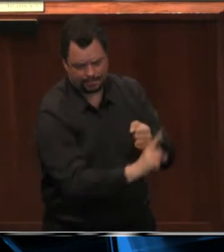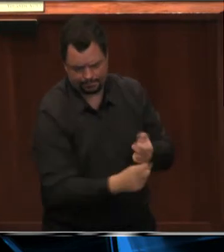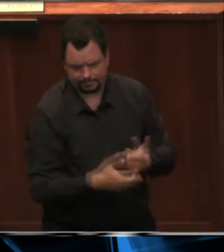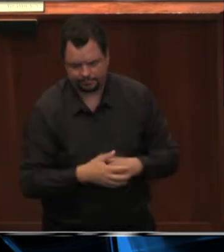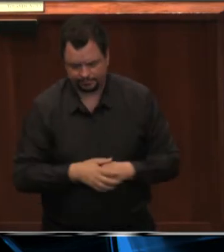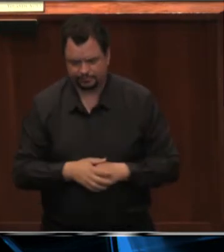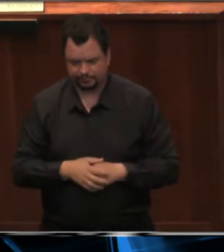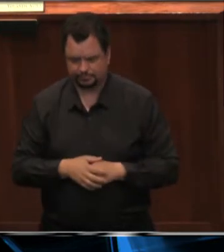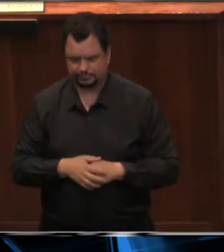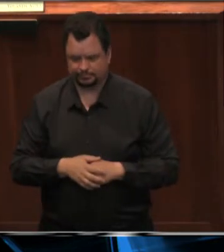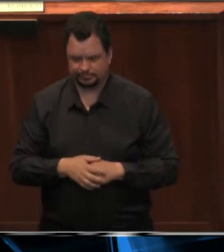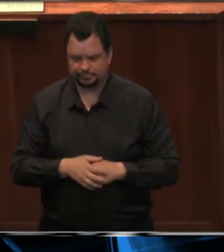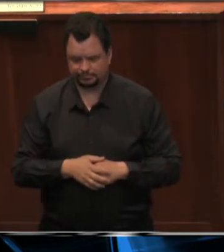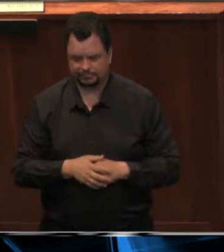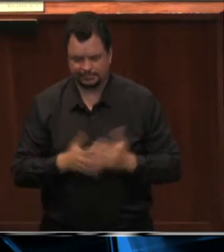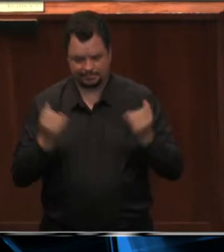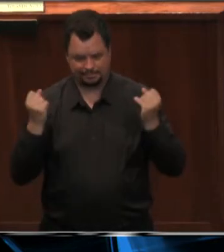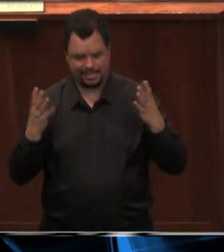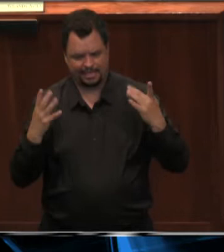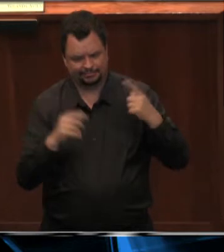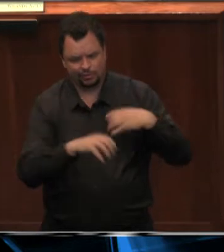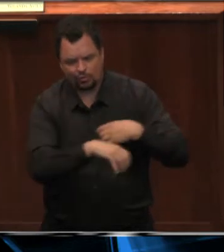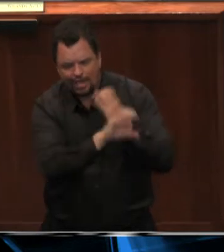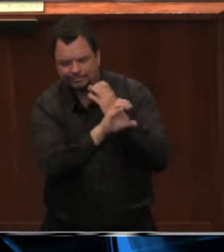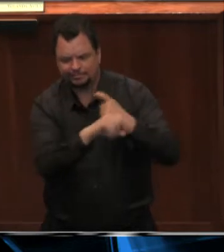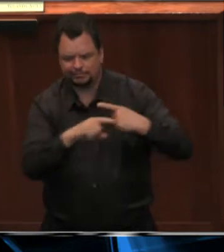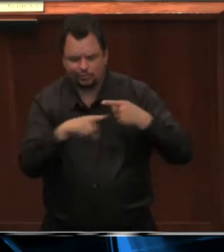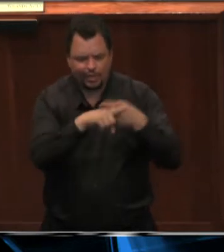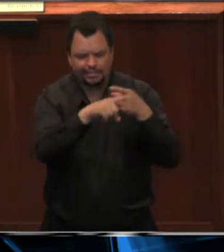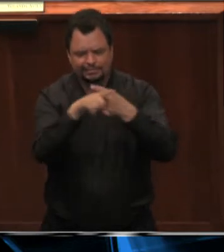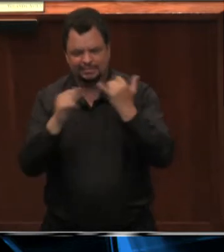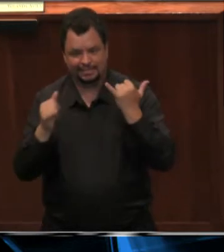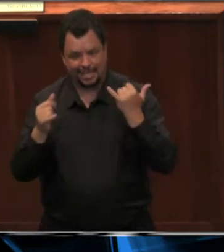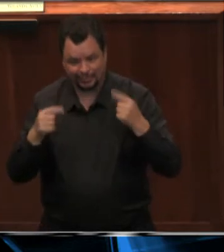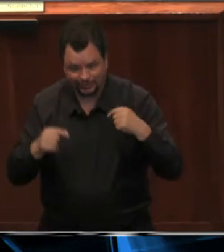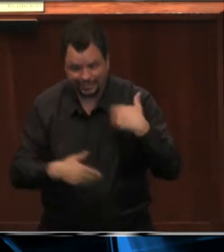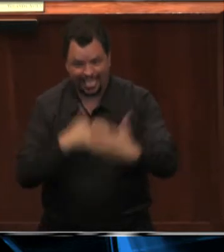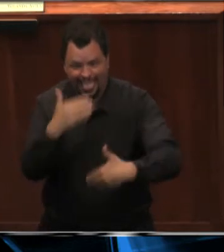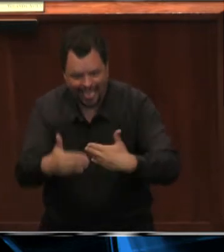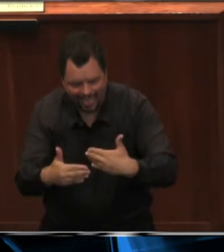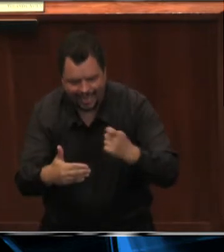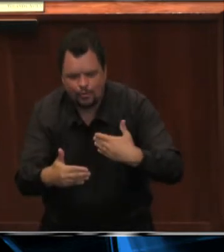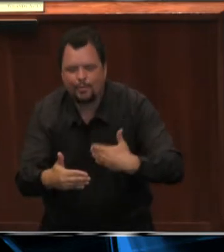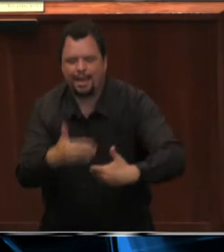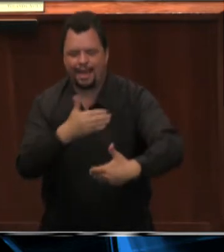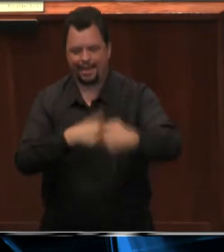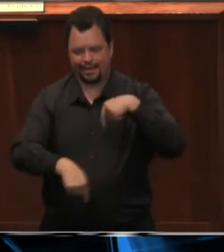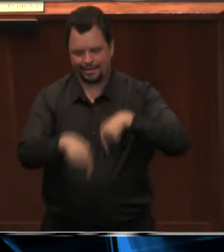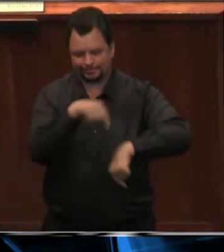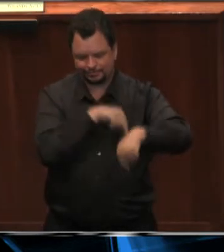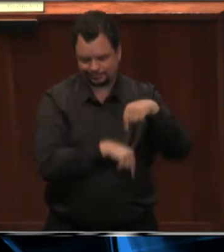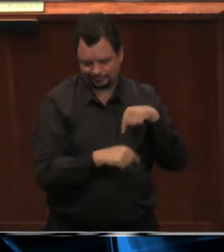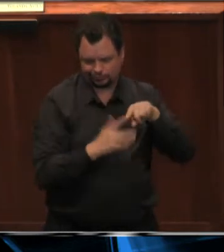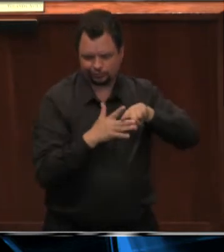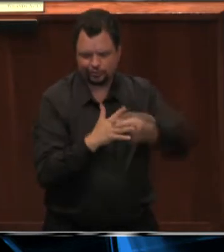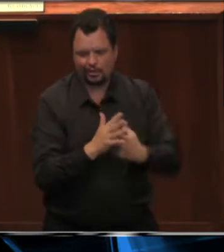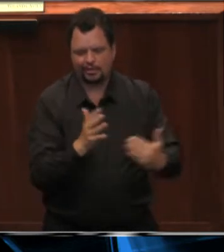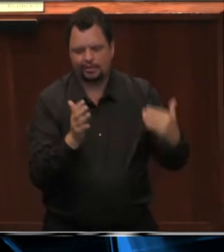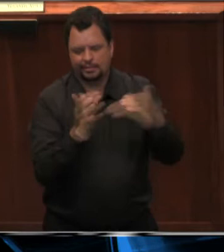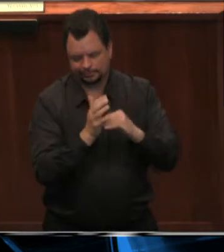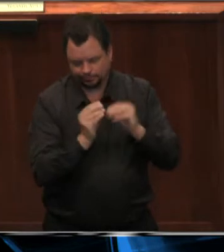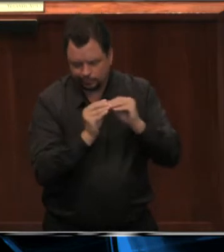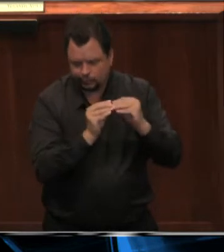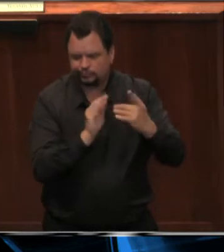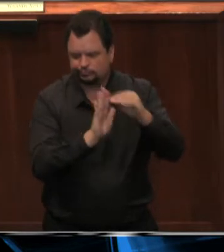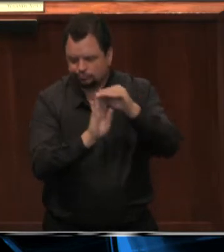nation, many are rolling back their reopening plans. You see here a variety of impacts that are occurring across the nation,